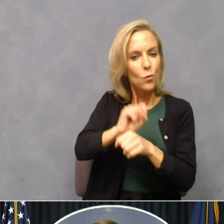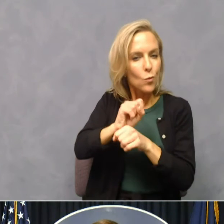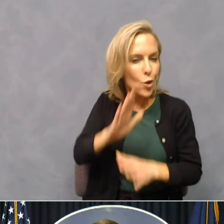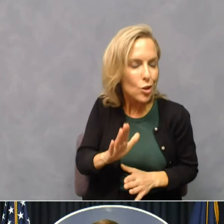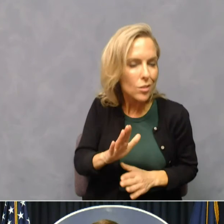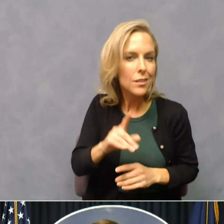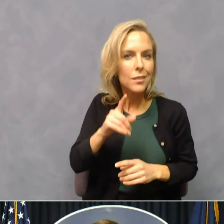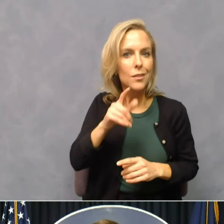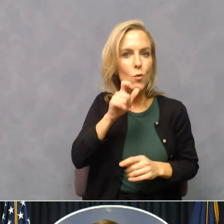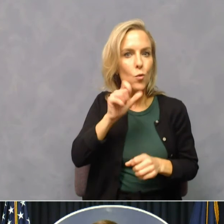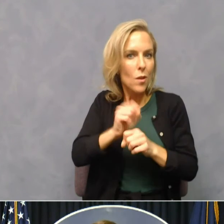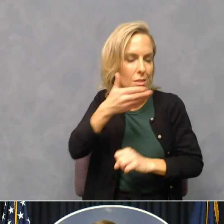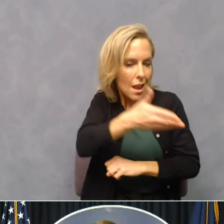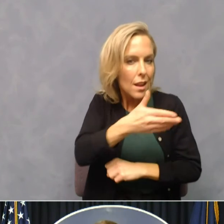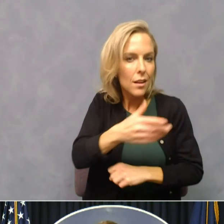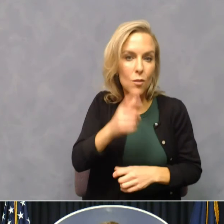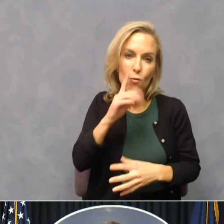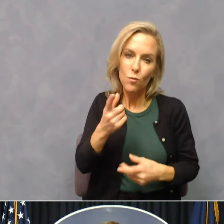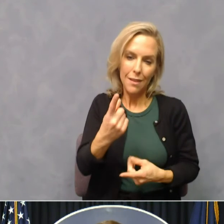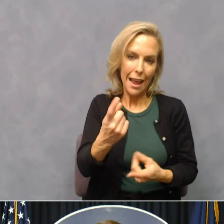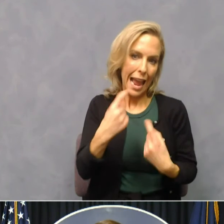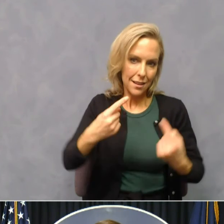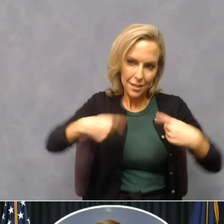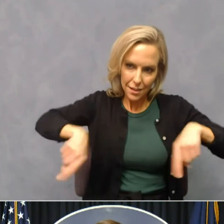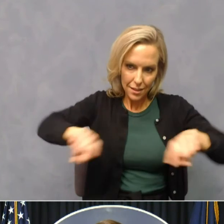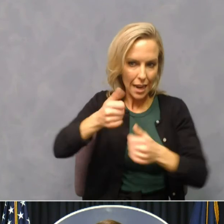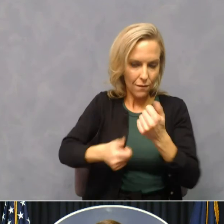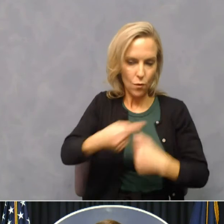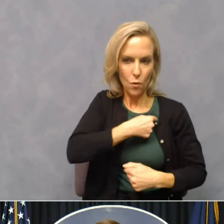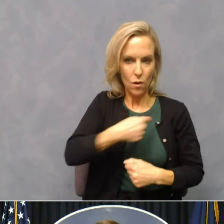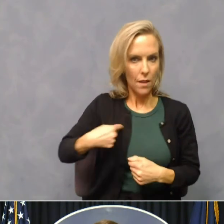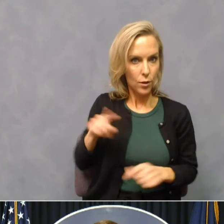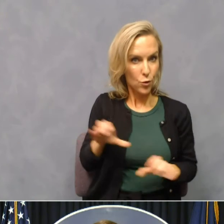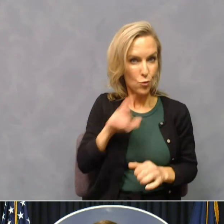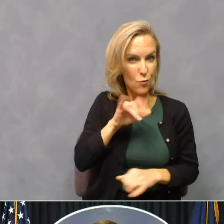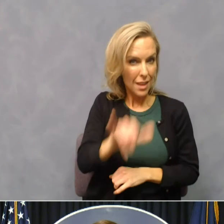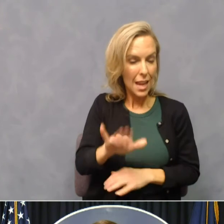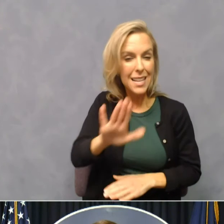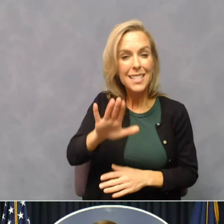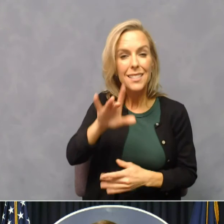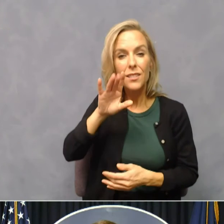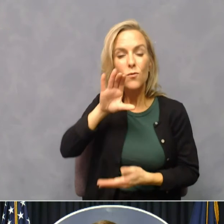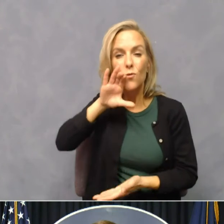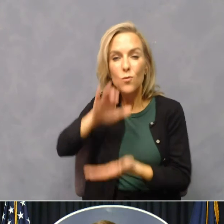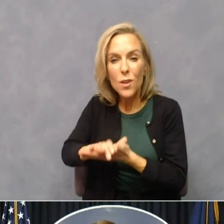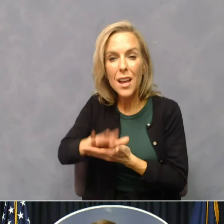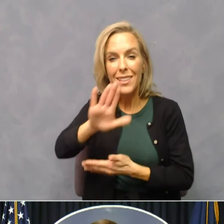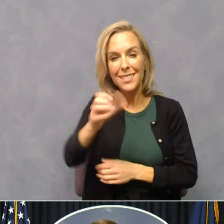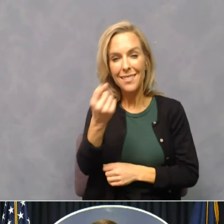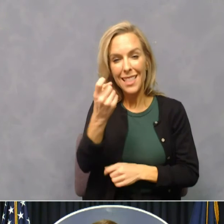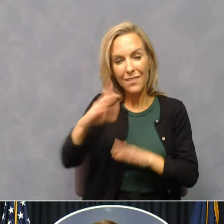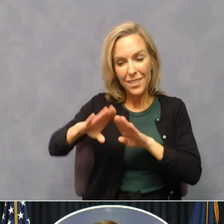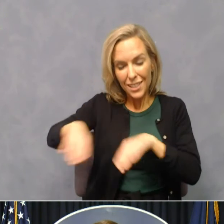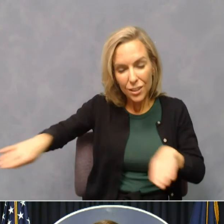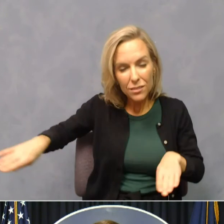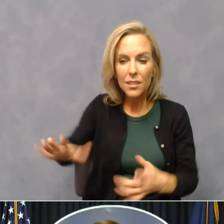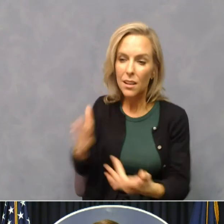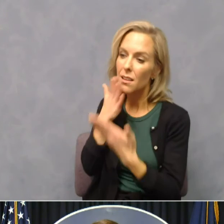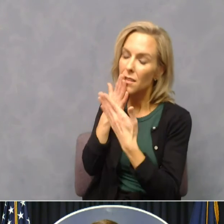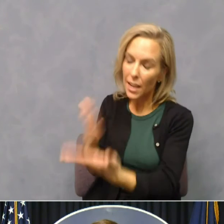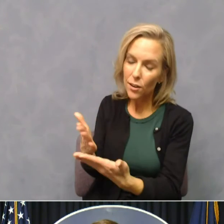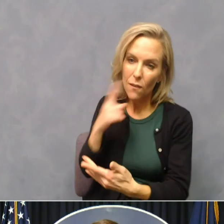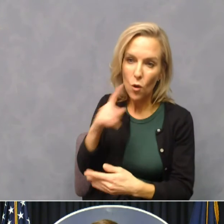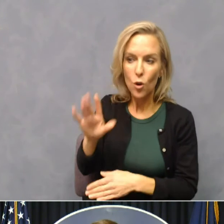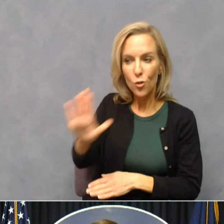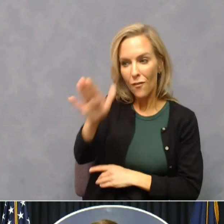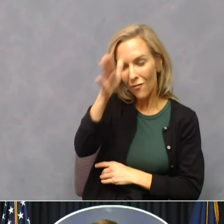of each and every one of us. To Teresa, to his 11 children, thank you for your father